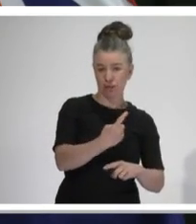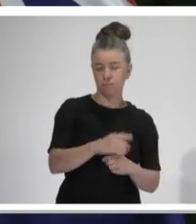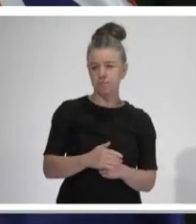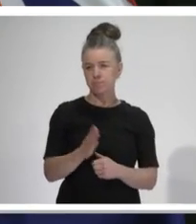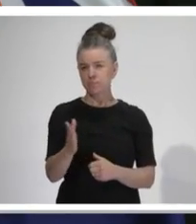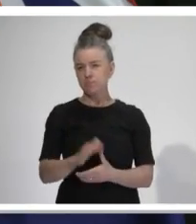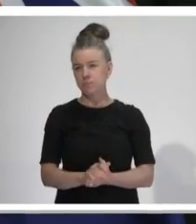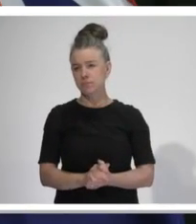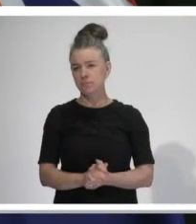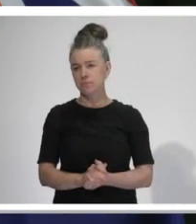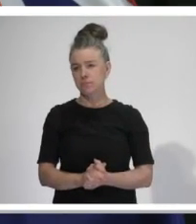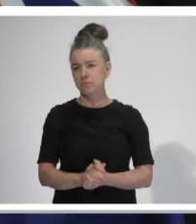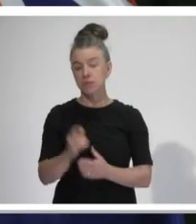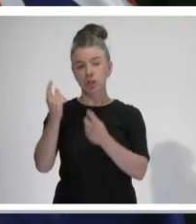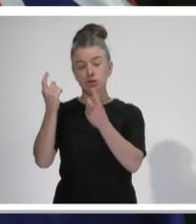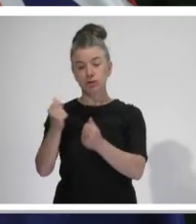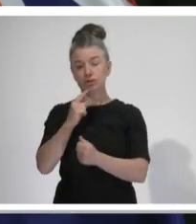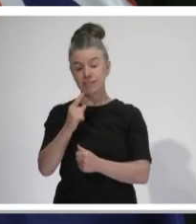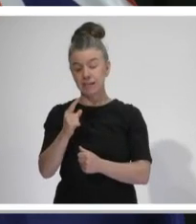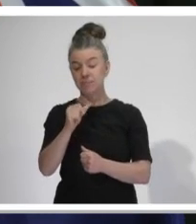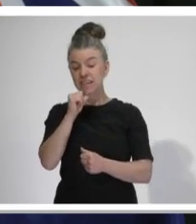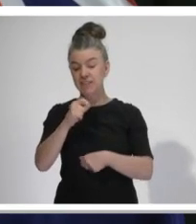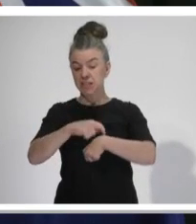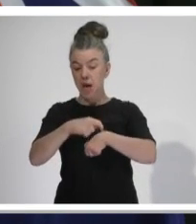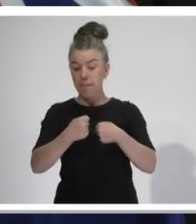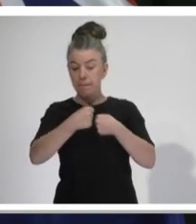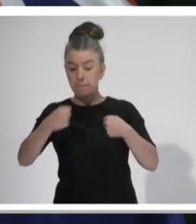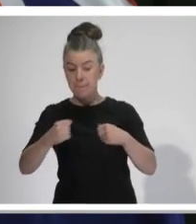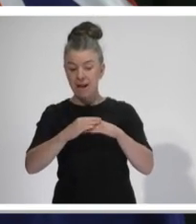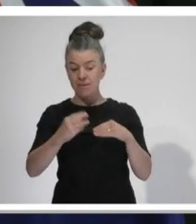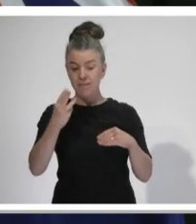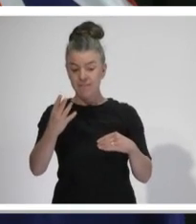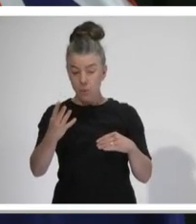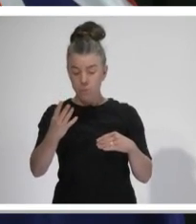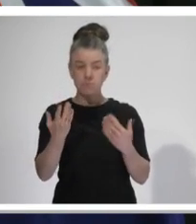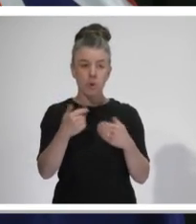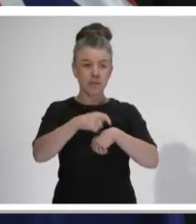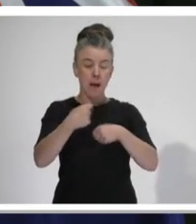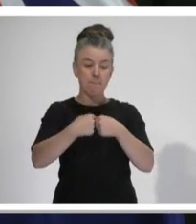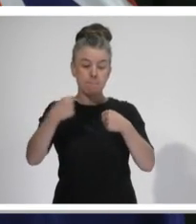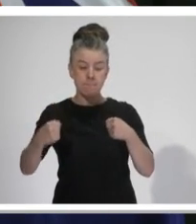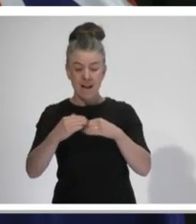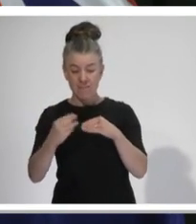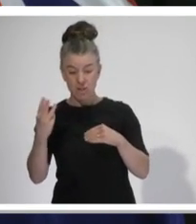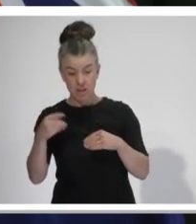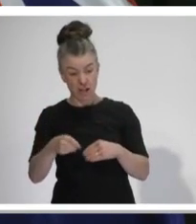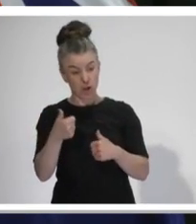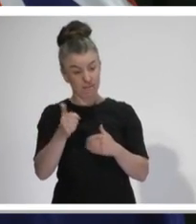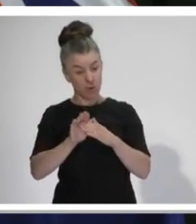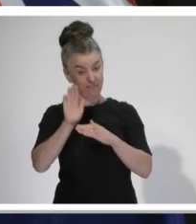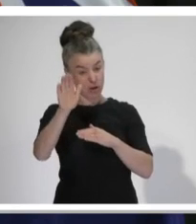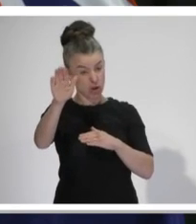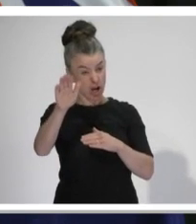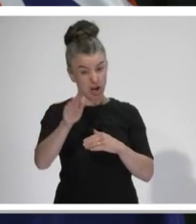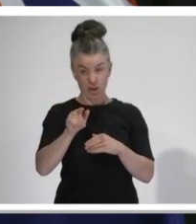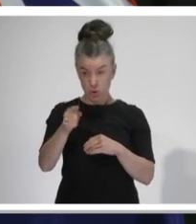a little longer now spent at levels 4 and 3 is better in the long run, are we seriously still considering staying in